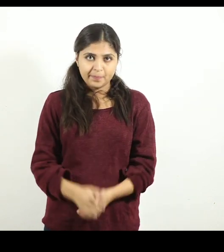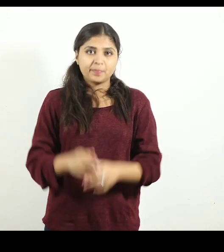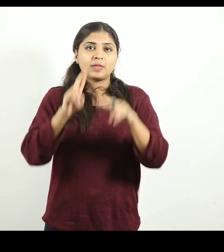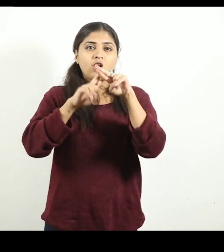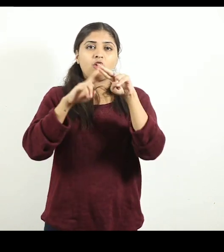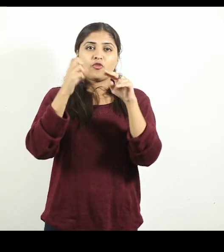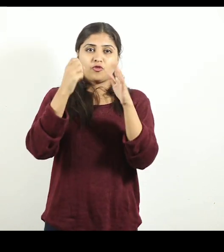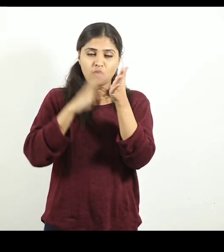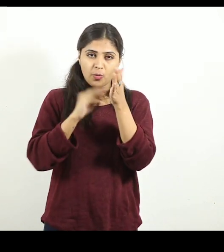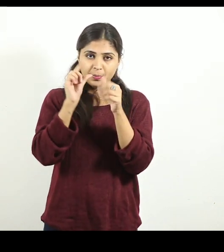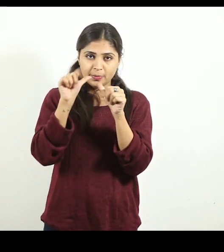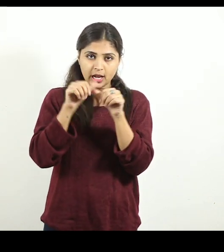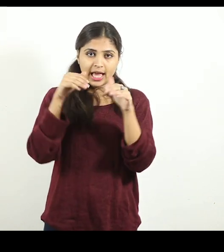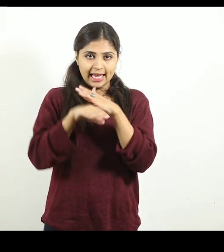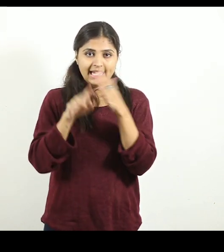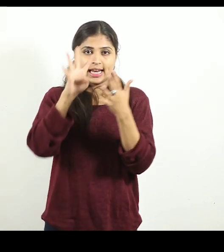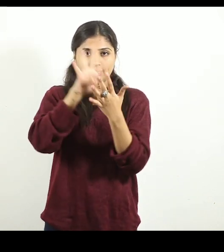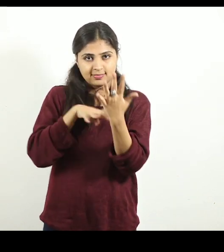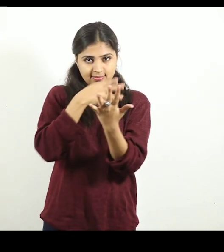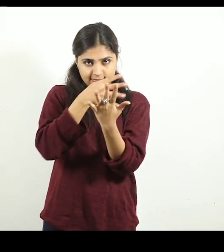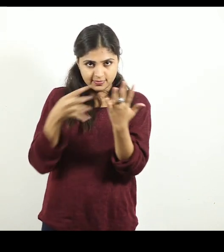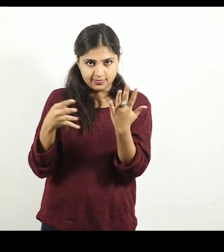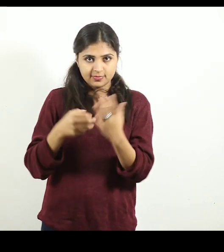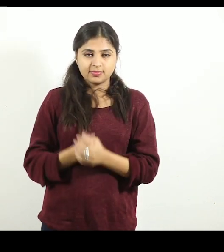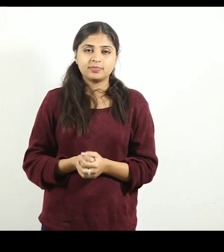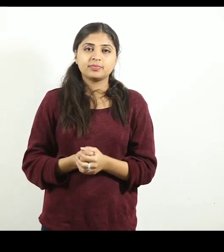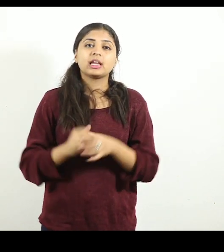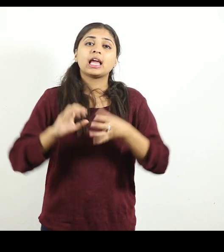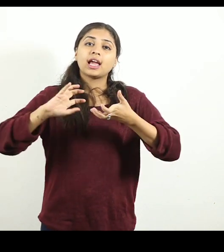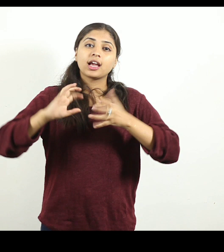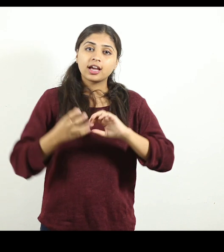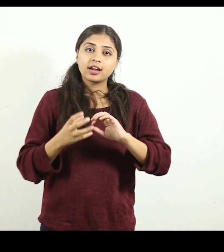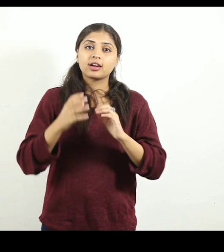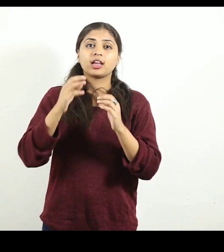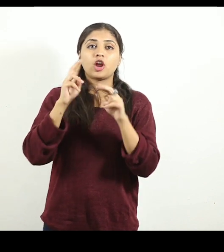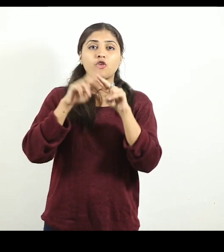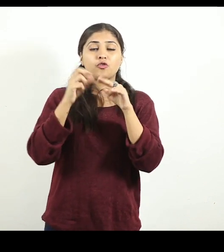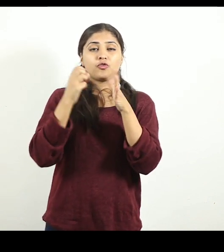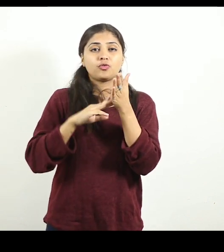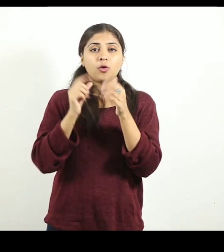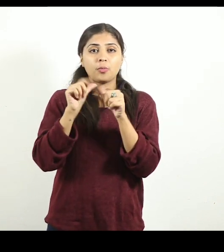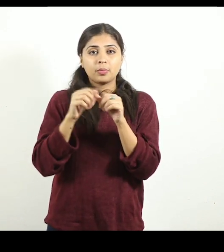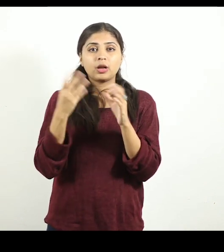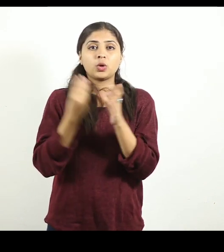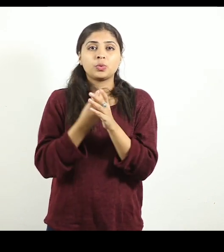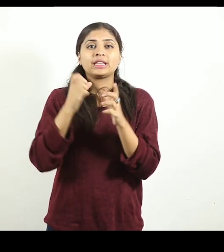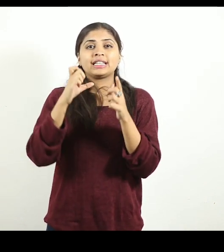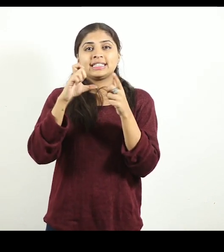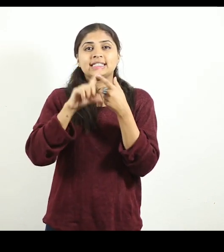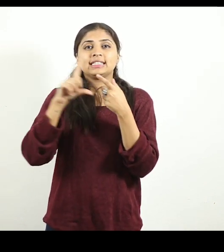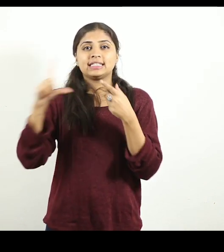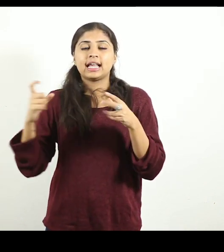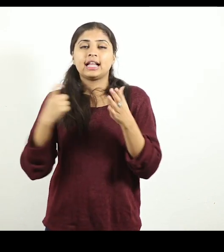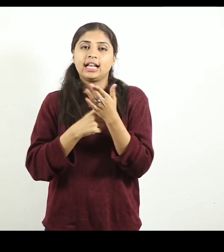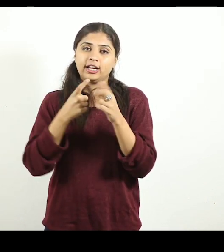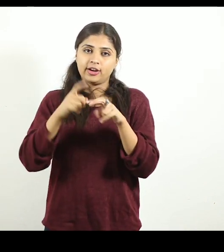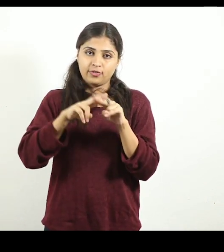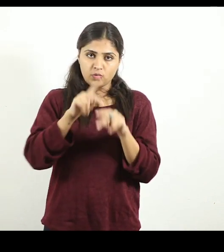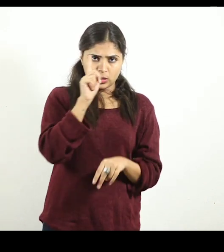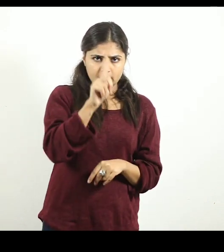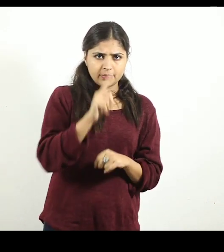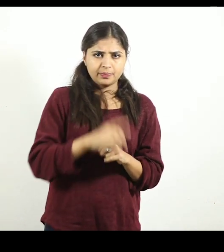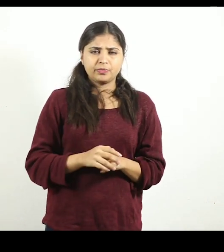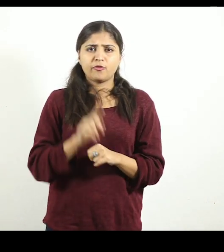Formulas in Excel. Create a formula with cell references. The first cell reference